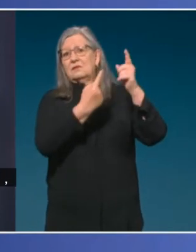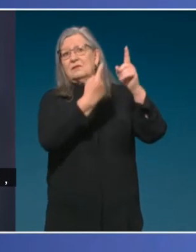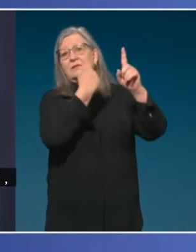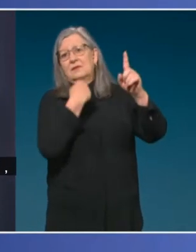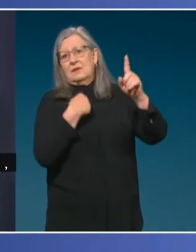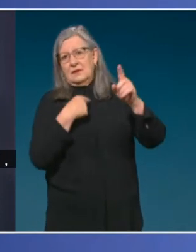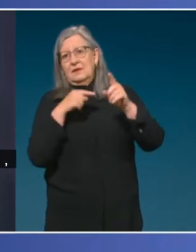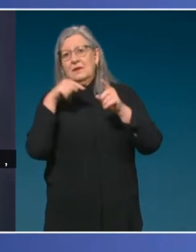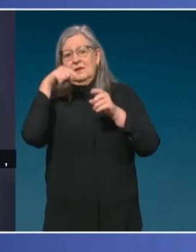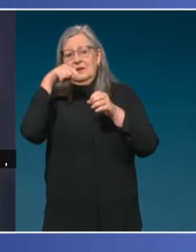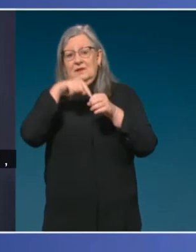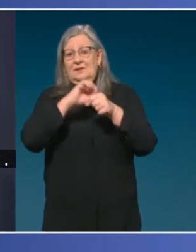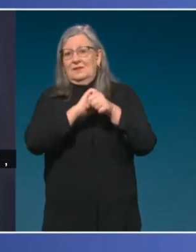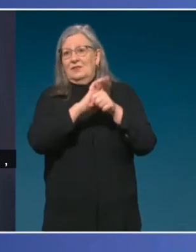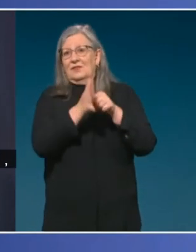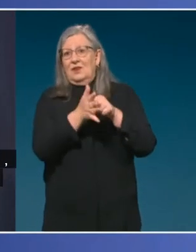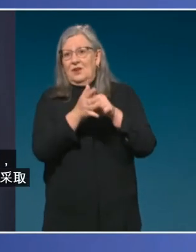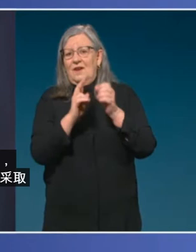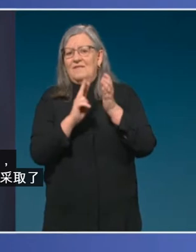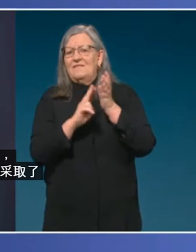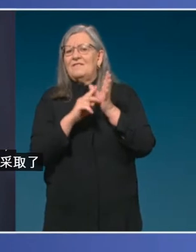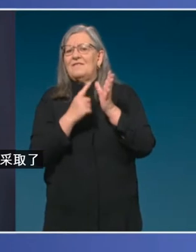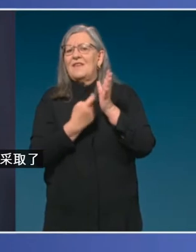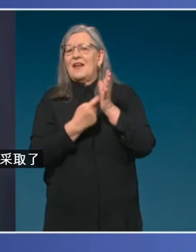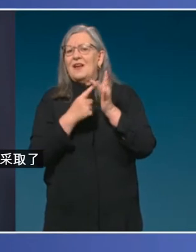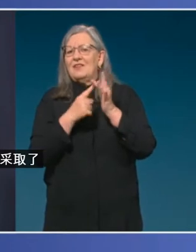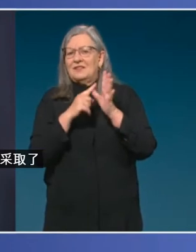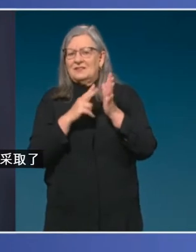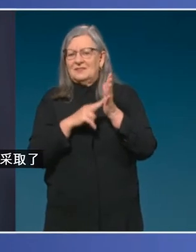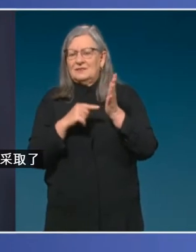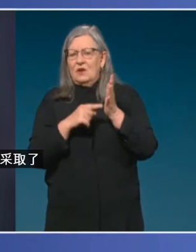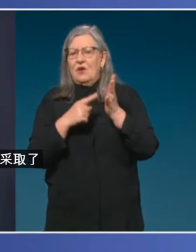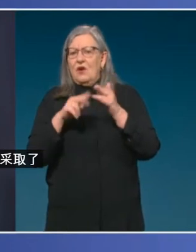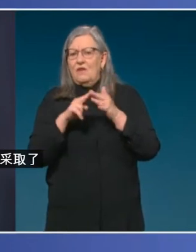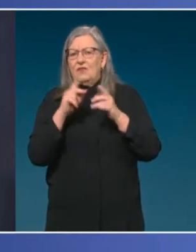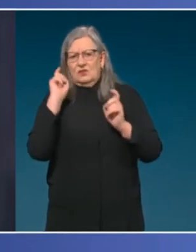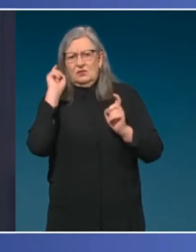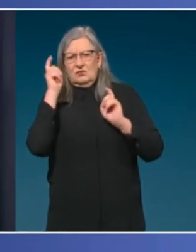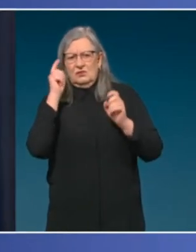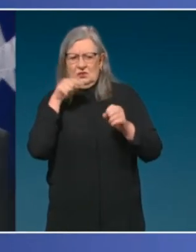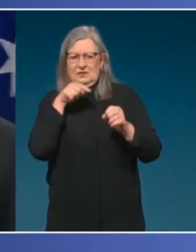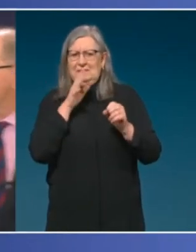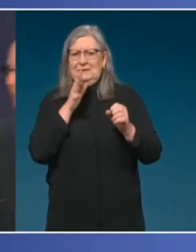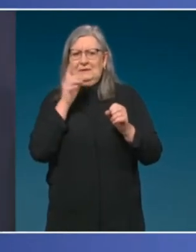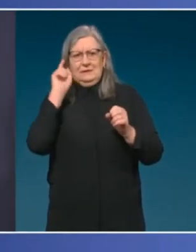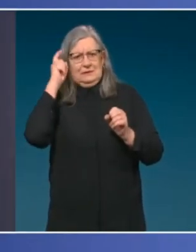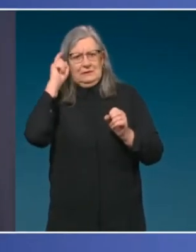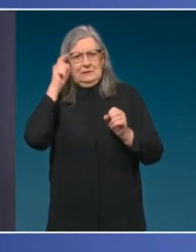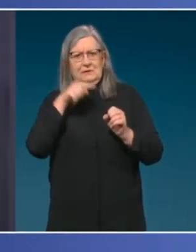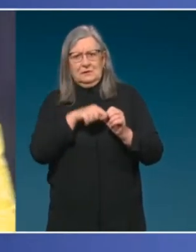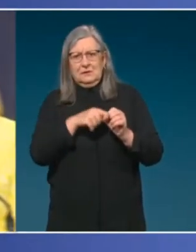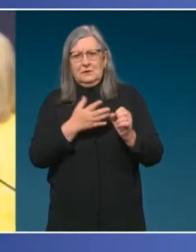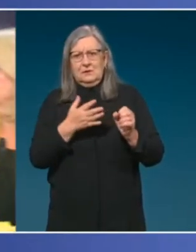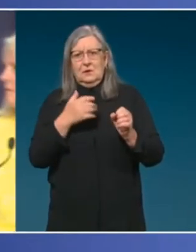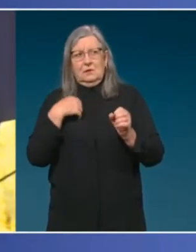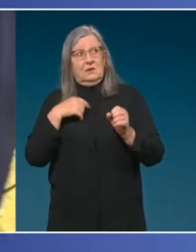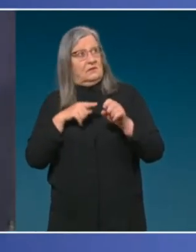by your colleague, high risk, and so we're taking that appropriate response this time. So just briefly, in terms